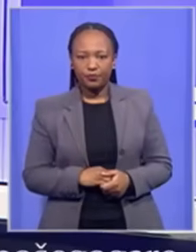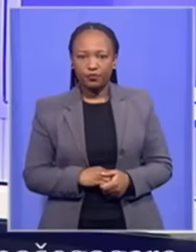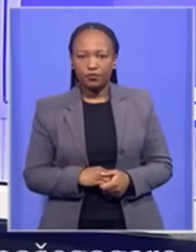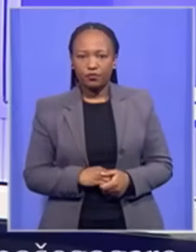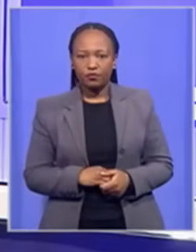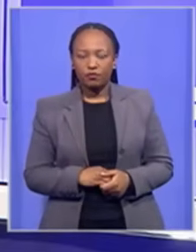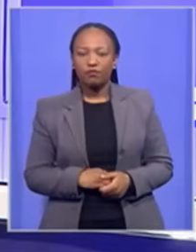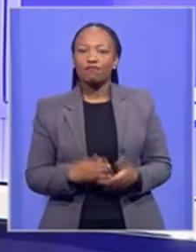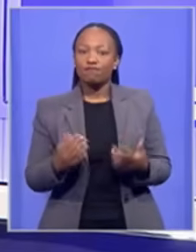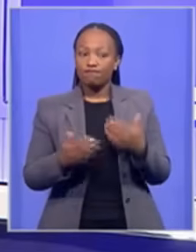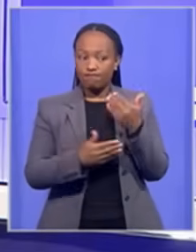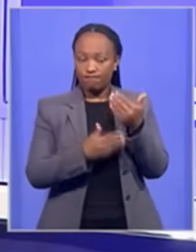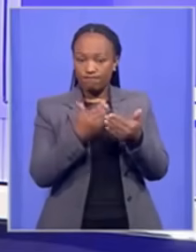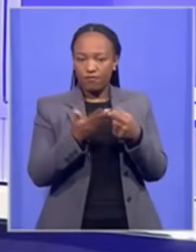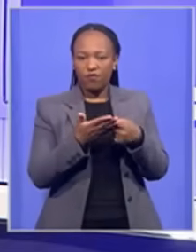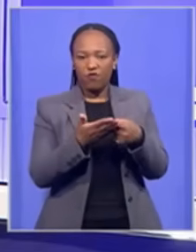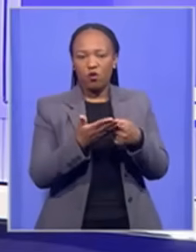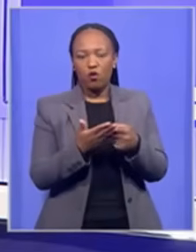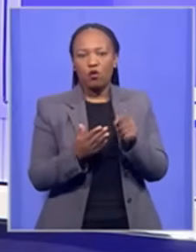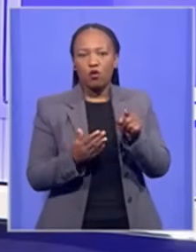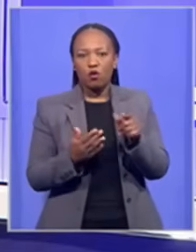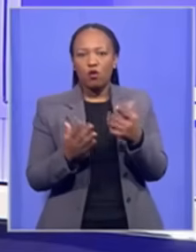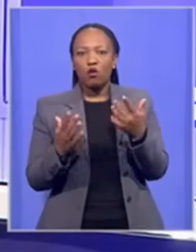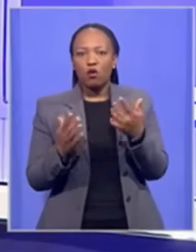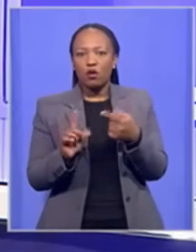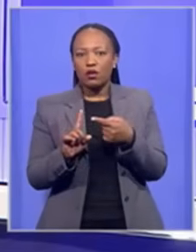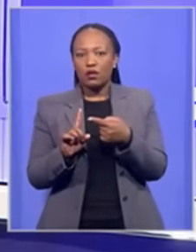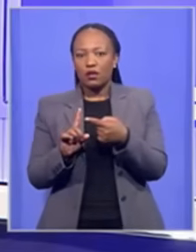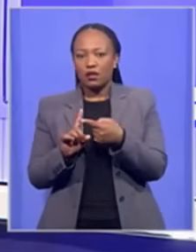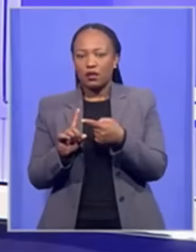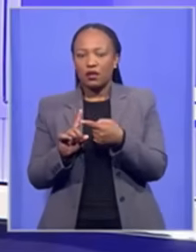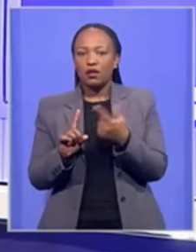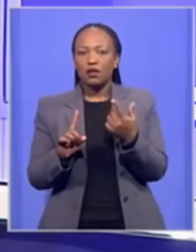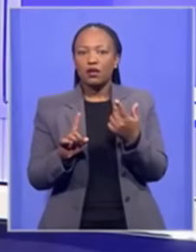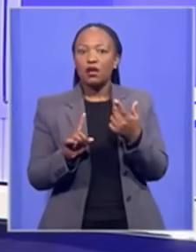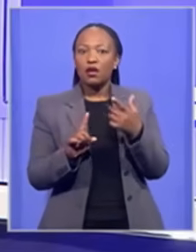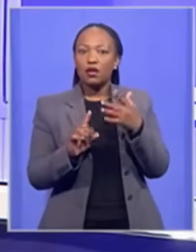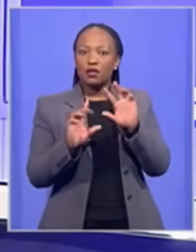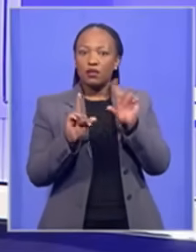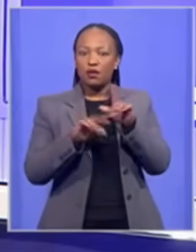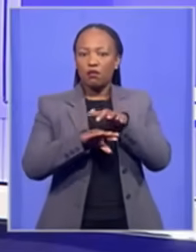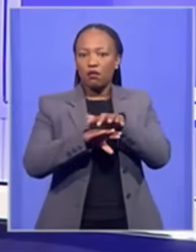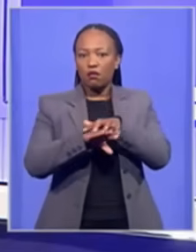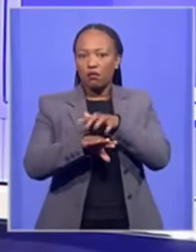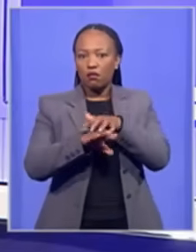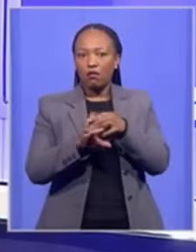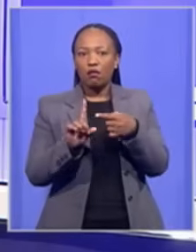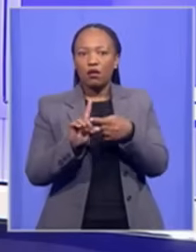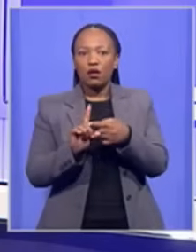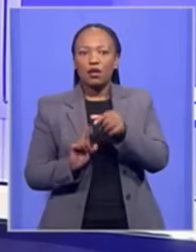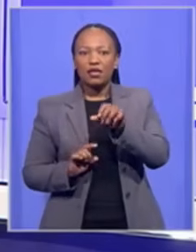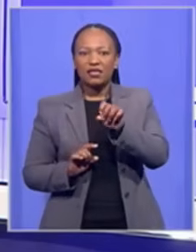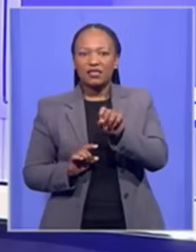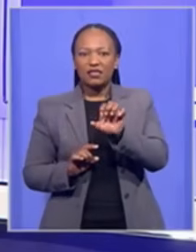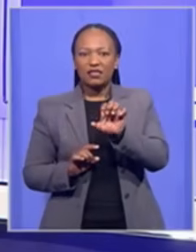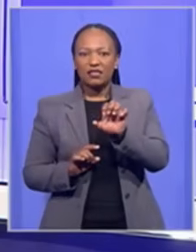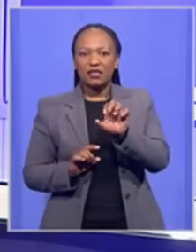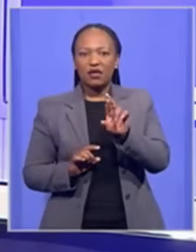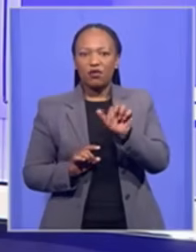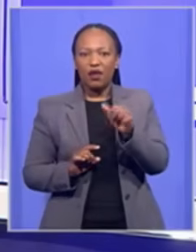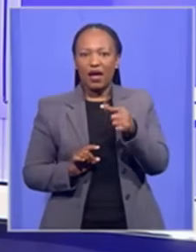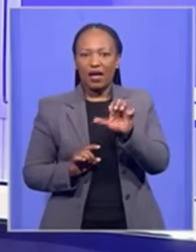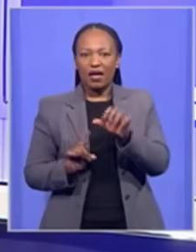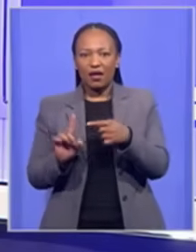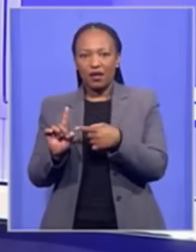Gome go tšotša temana yo pele re boledišana le motlatšamolaodi Pharephare go tšwa ka kgorong ya temo dipepeneneng Serage. Ba ga Serage re a